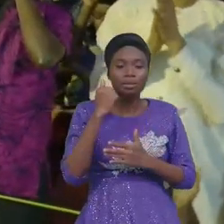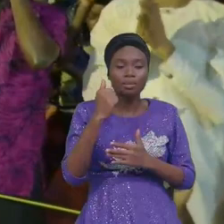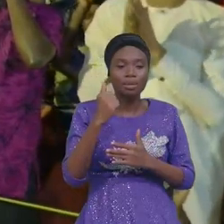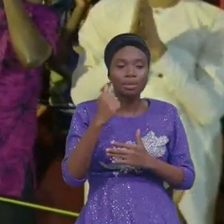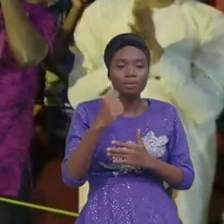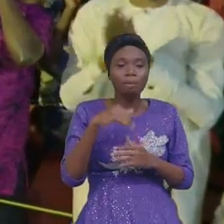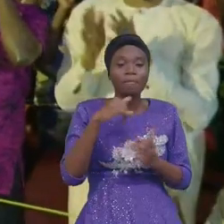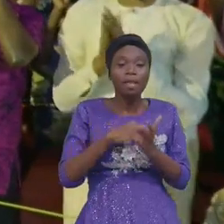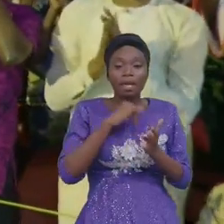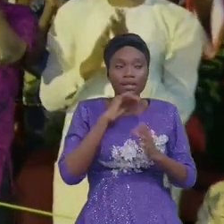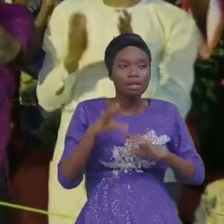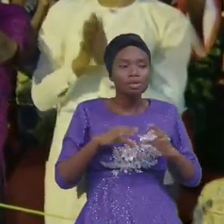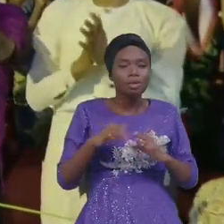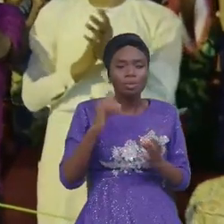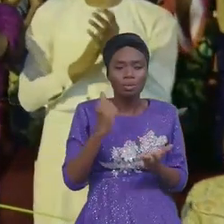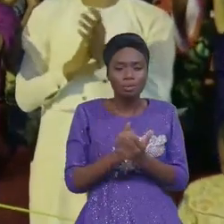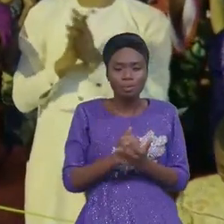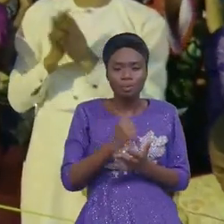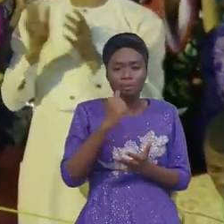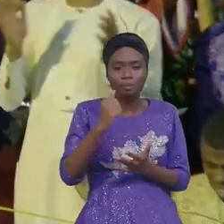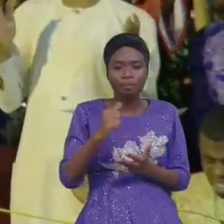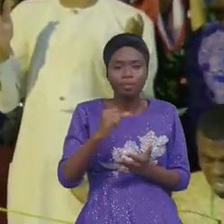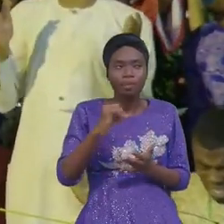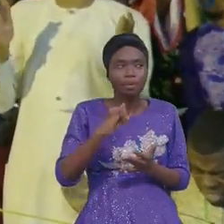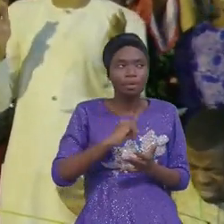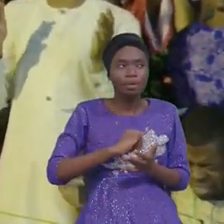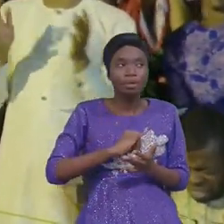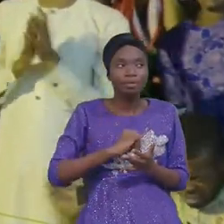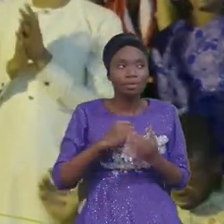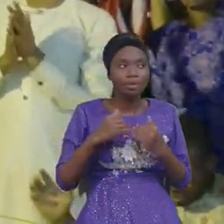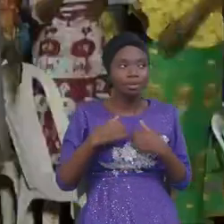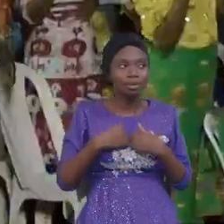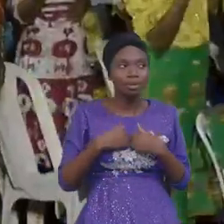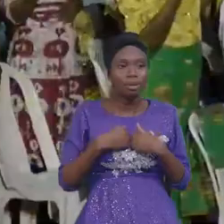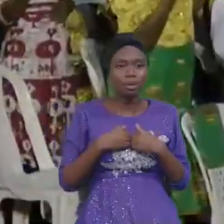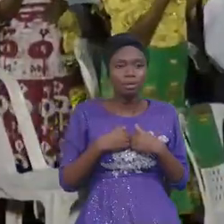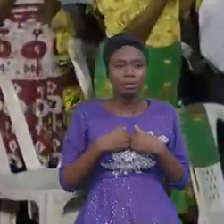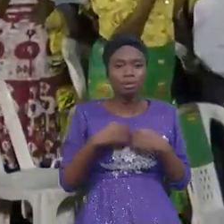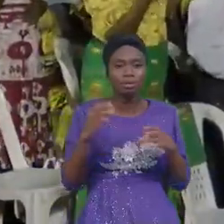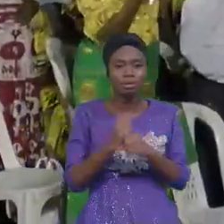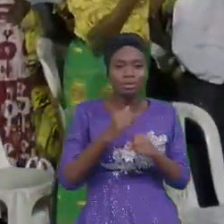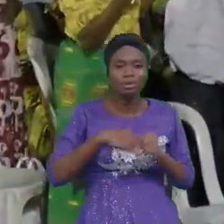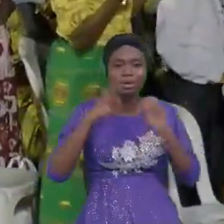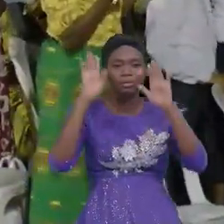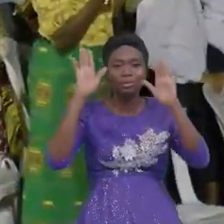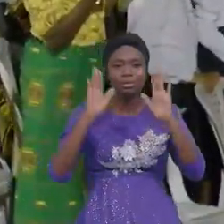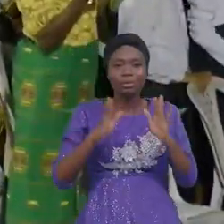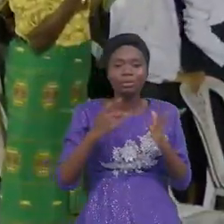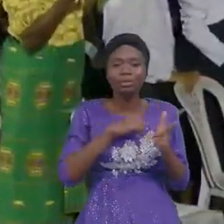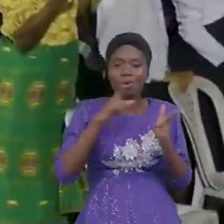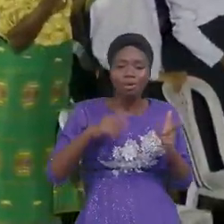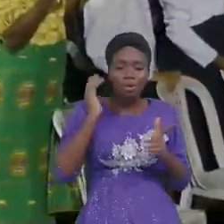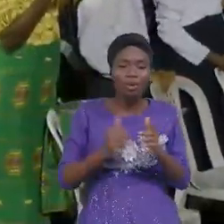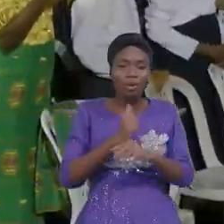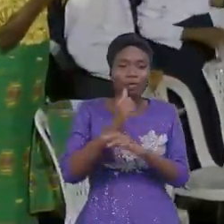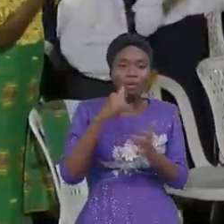It is done. I got my miracle. The Lord confirm